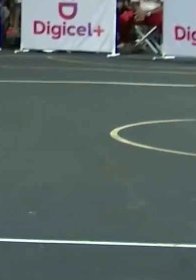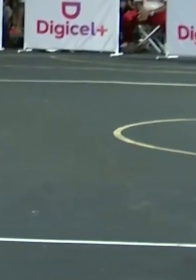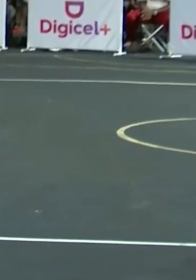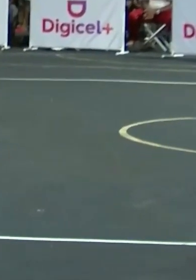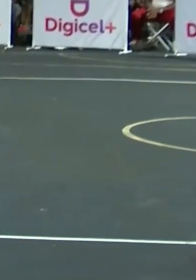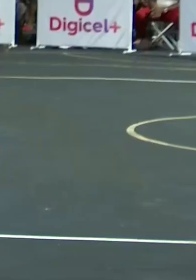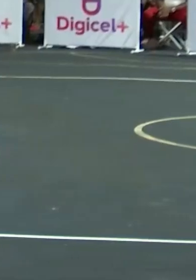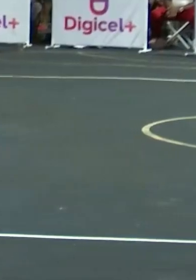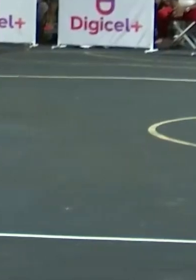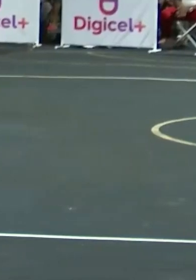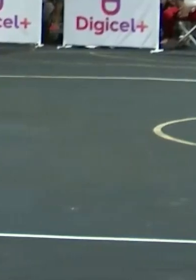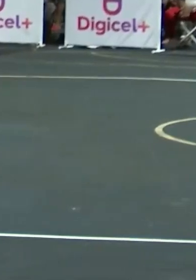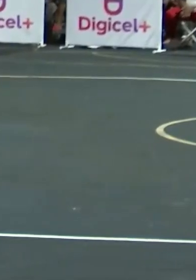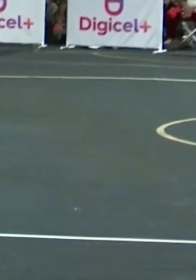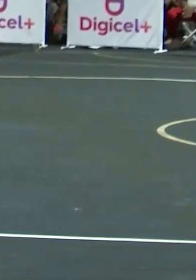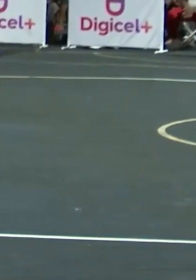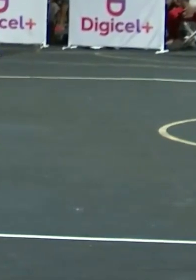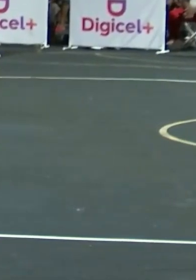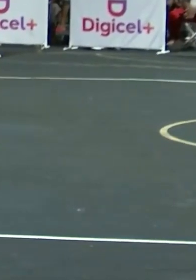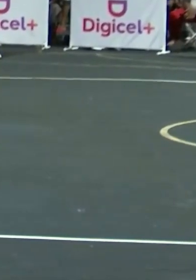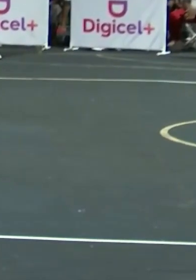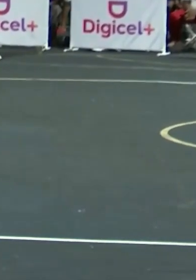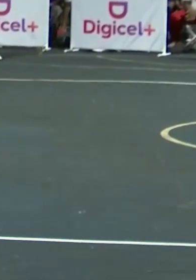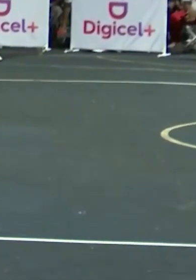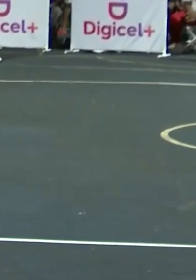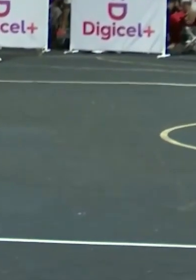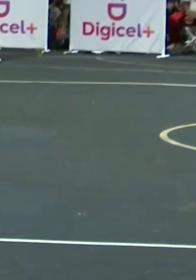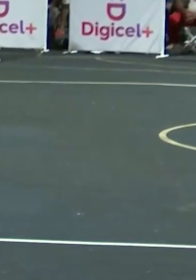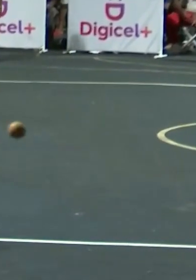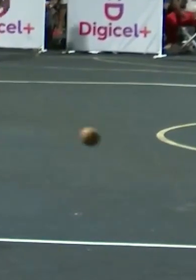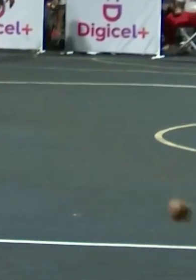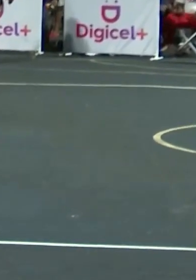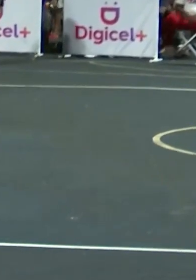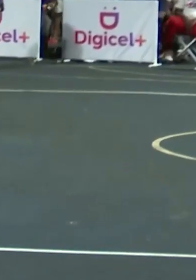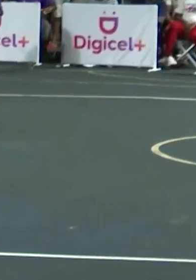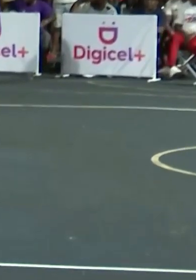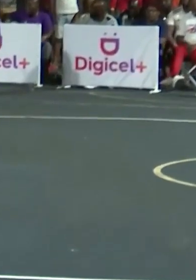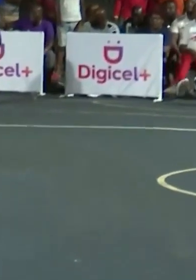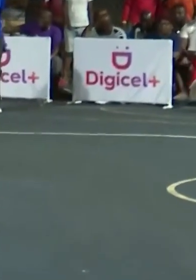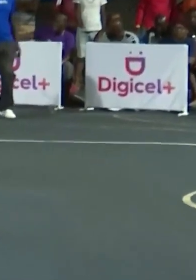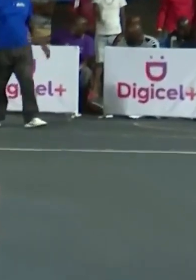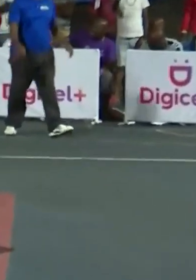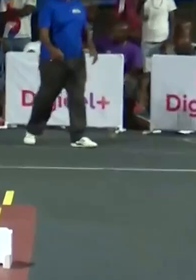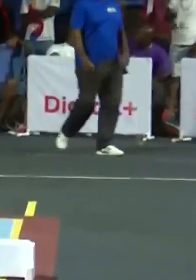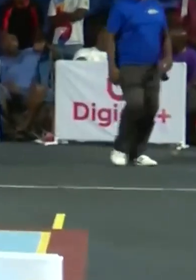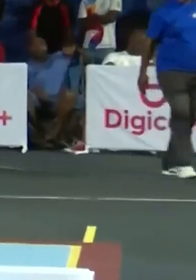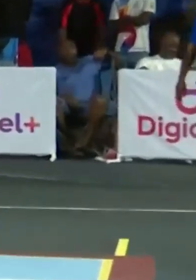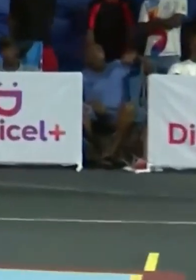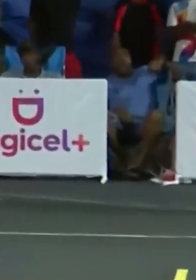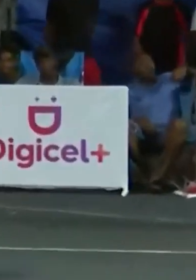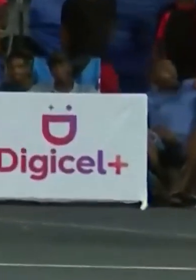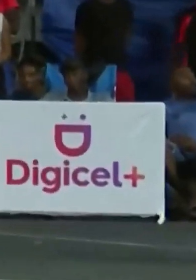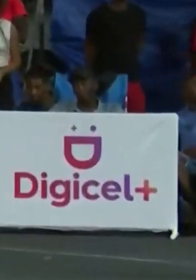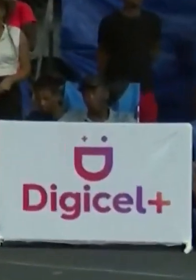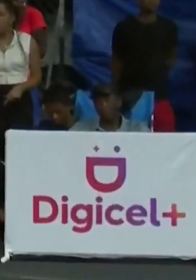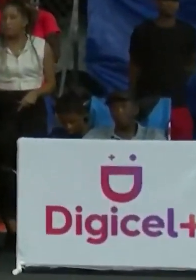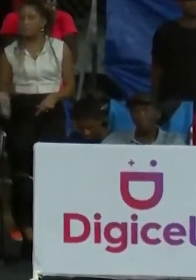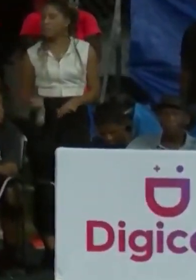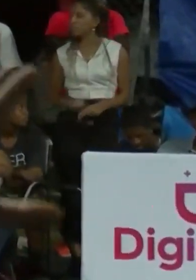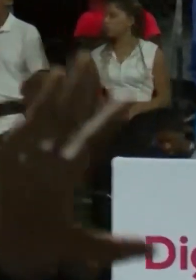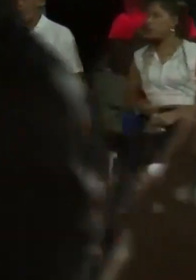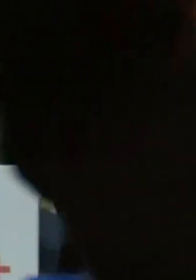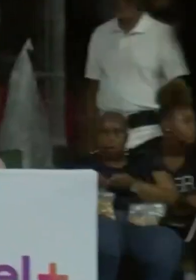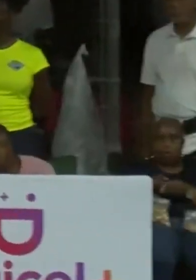ticket to the round of 16. After what was a long, hard-fought game, Greenwich returned a bit too hard and it goes out of